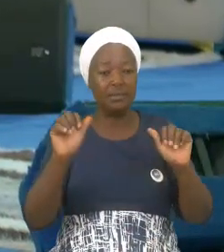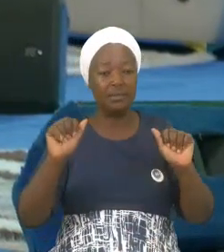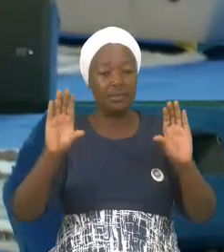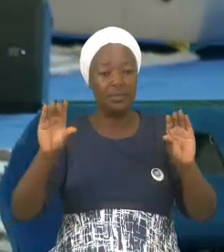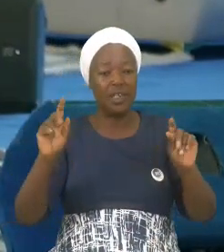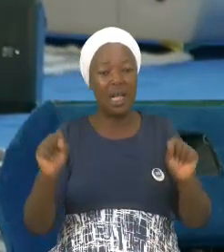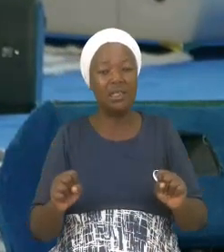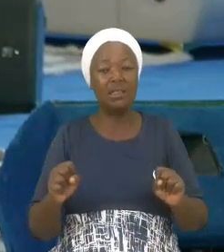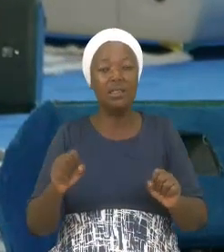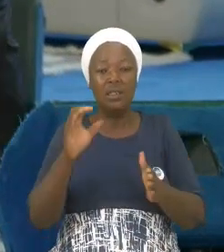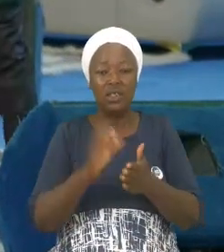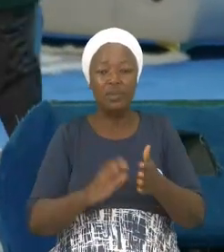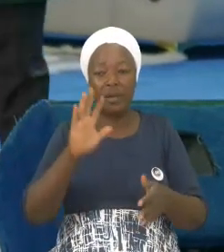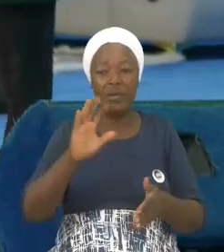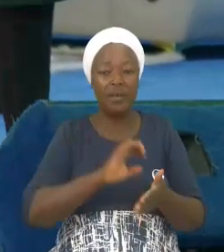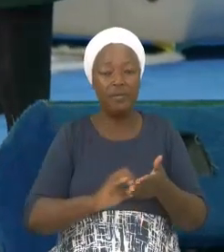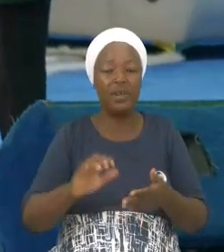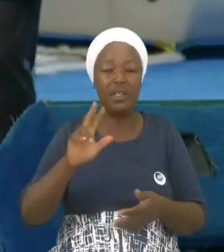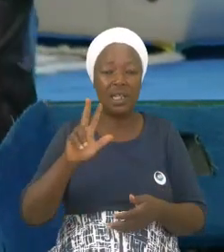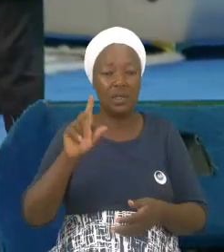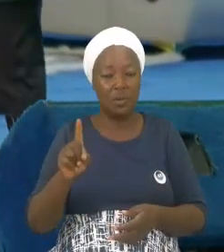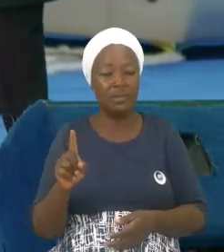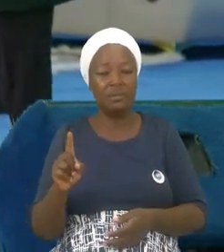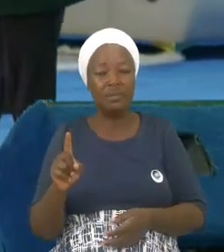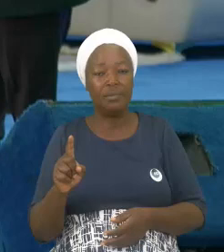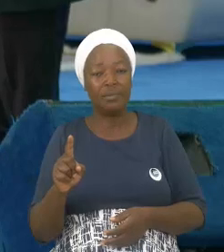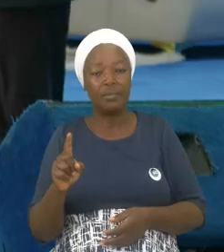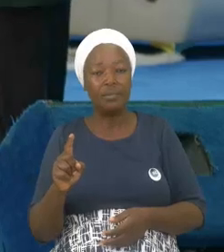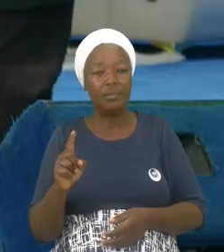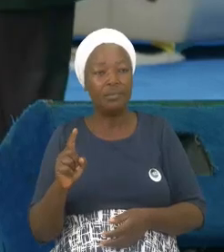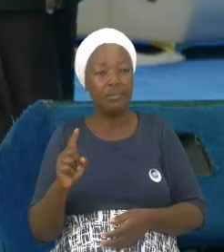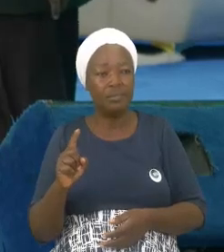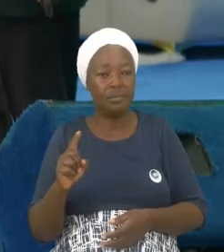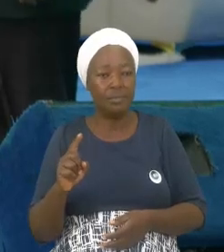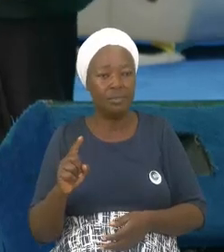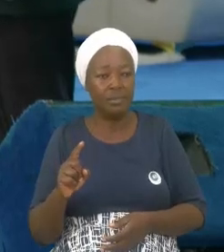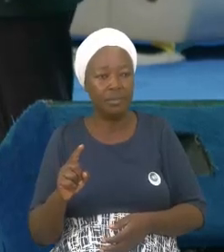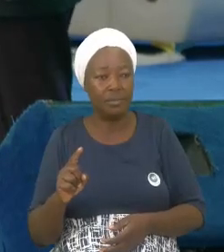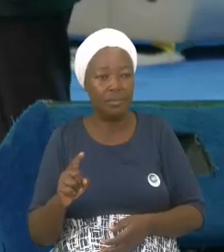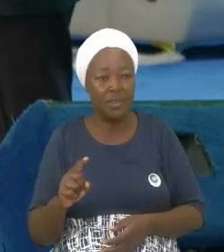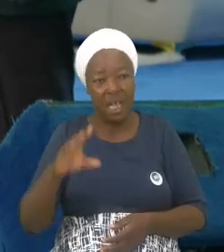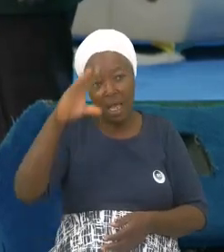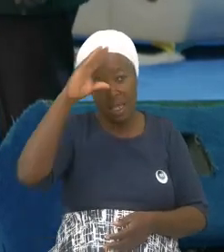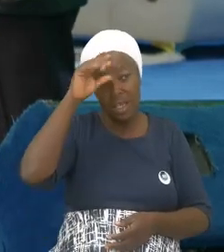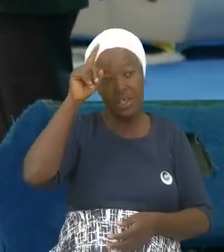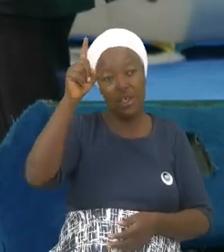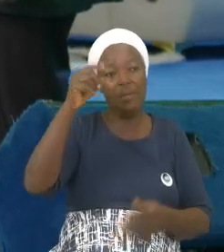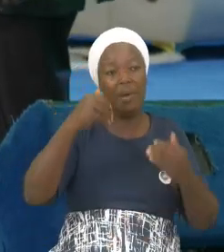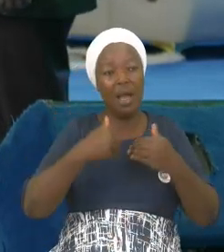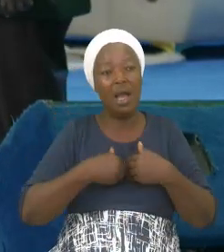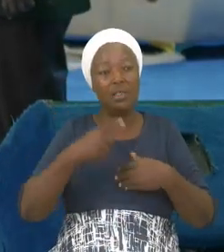verse 31. Acts of the Apostles, chapter 5, verse 31. Him as